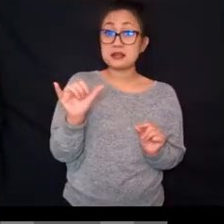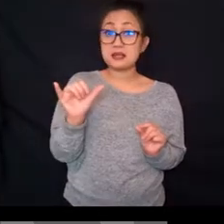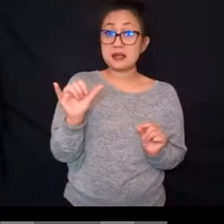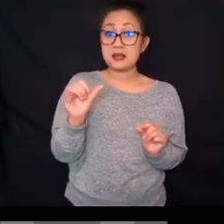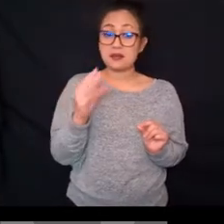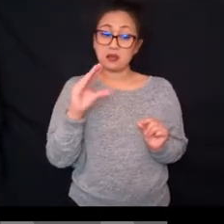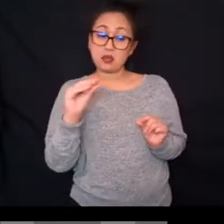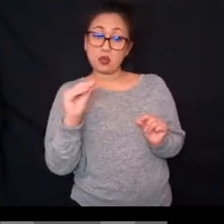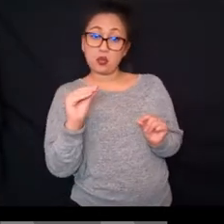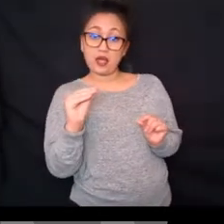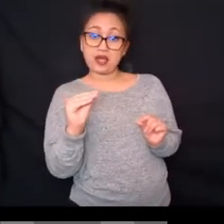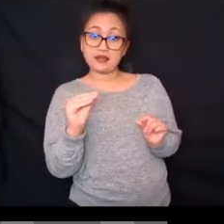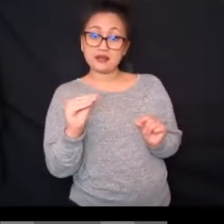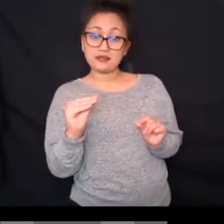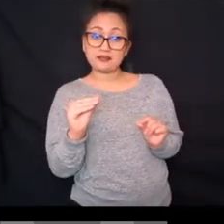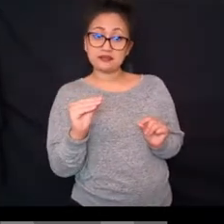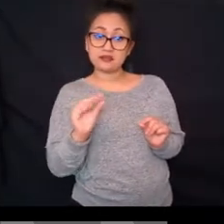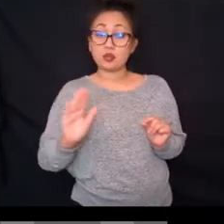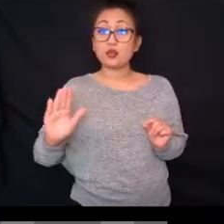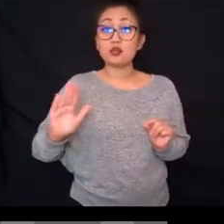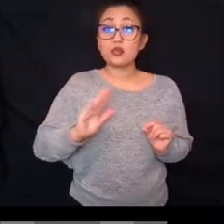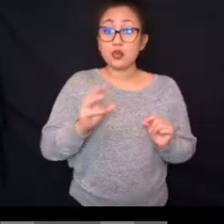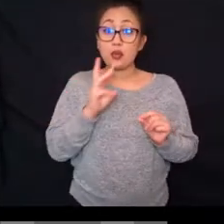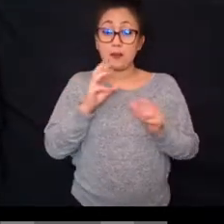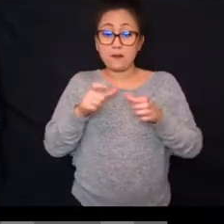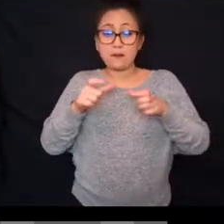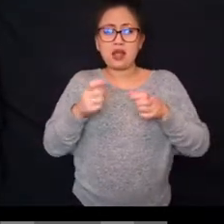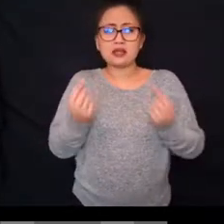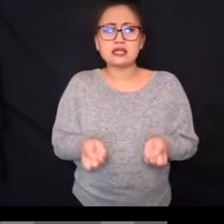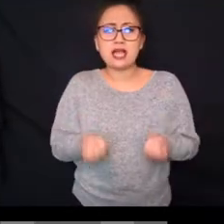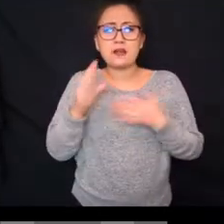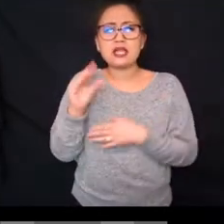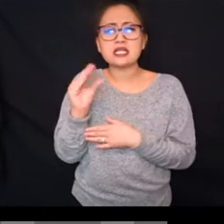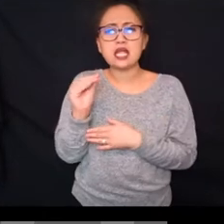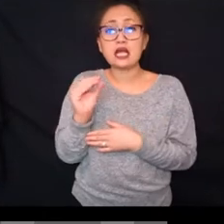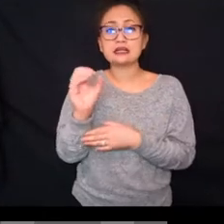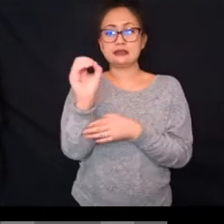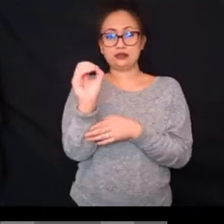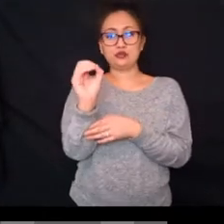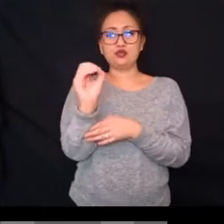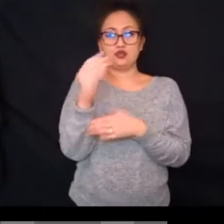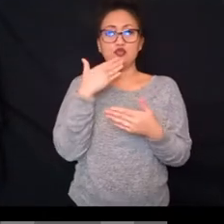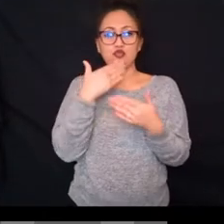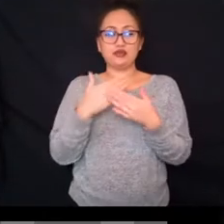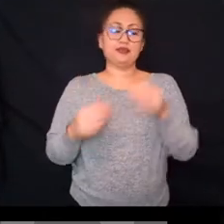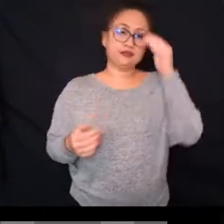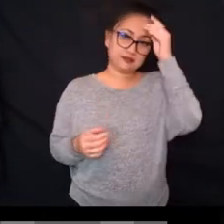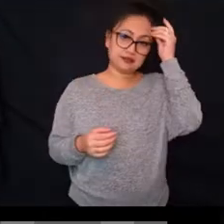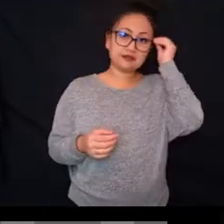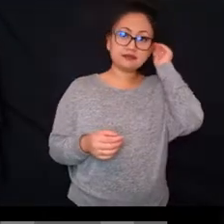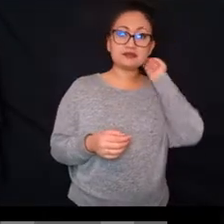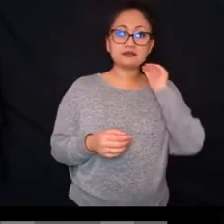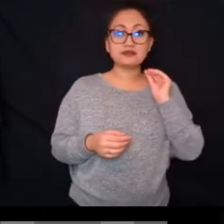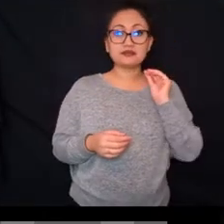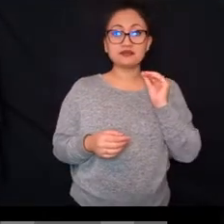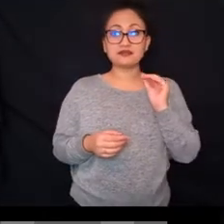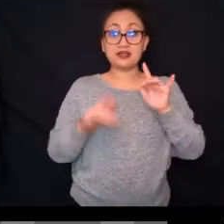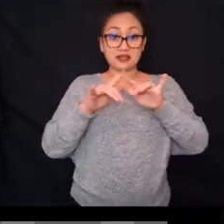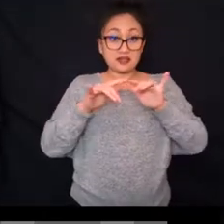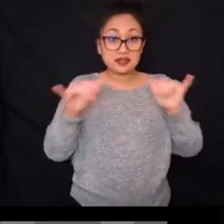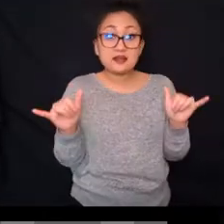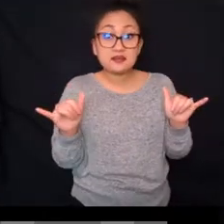ducklings are in the pond. How many ducklings are in your pond? 0. Good job. All at once, Whittle felt